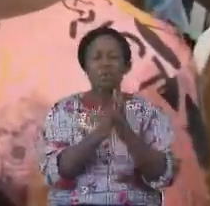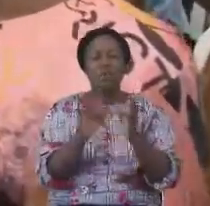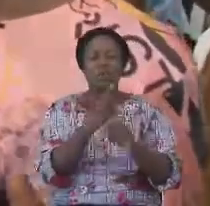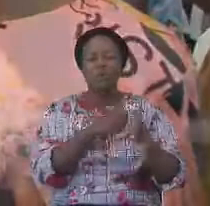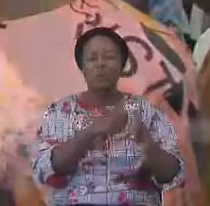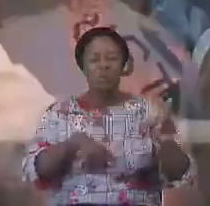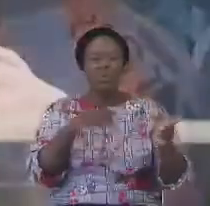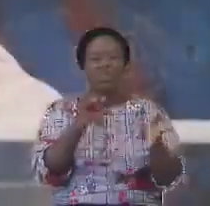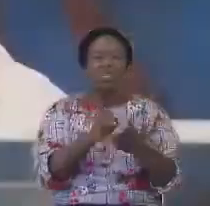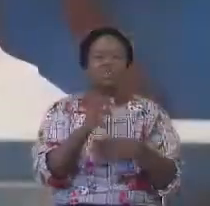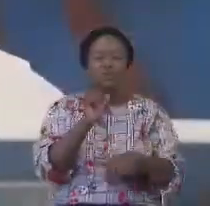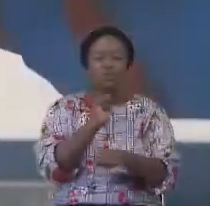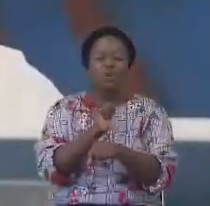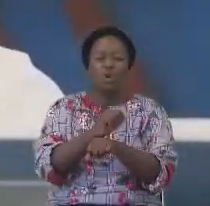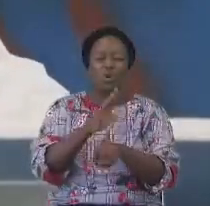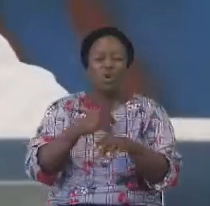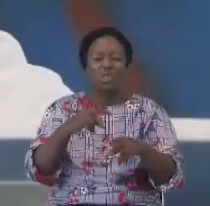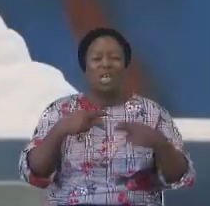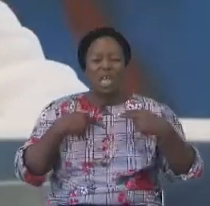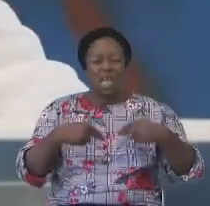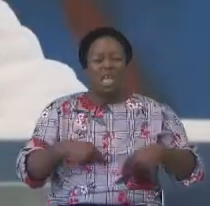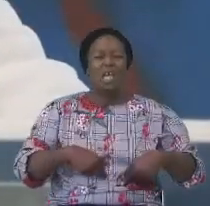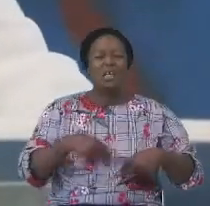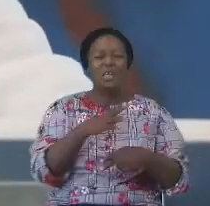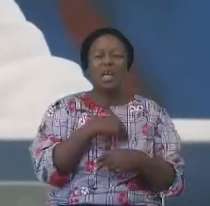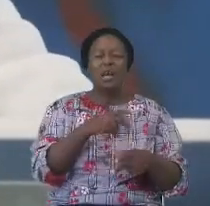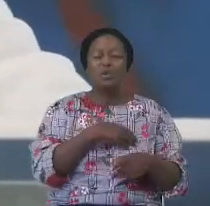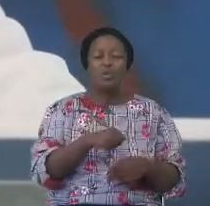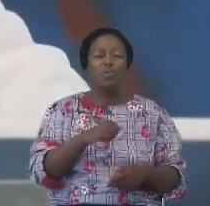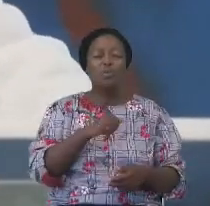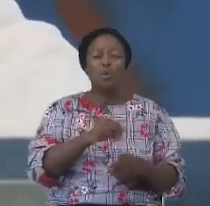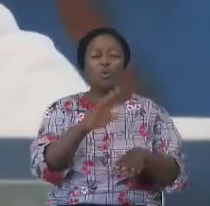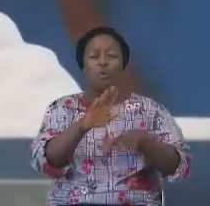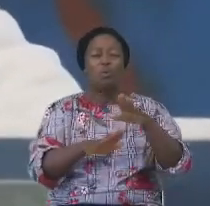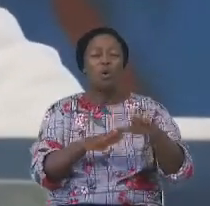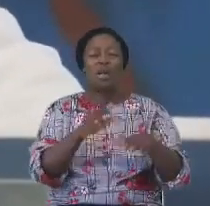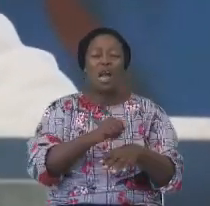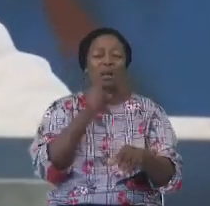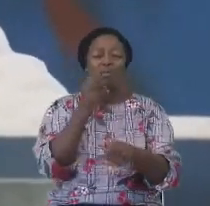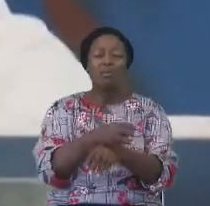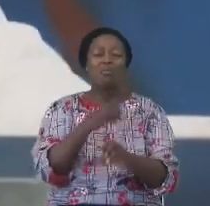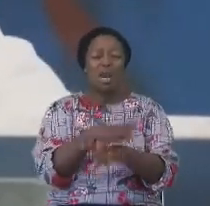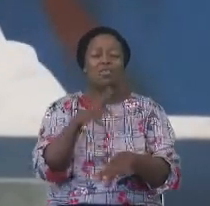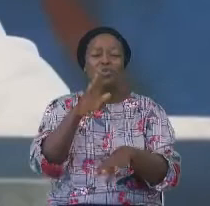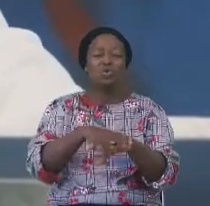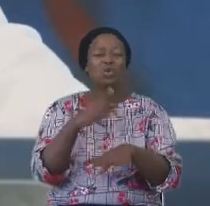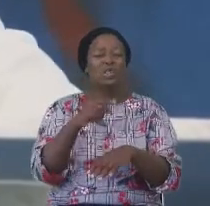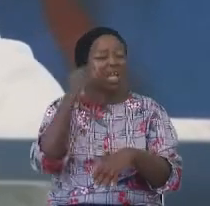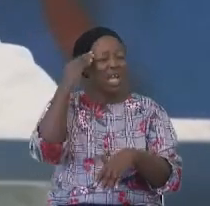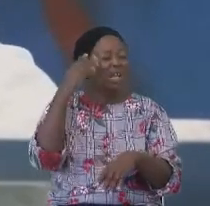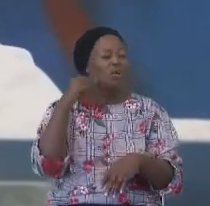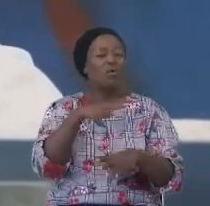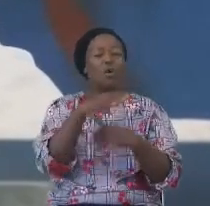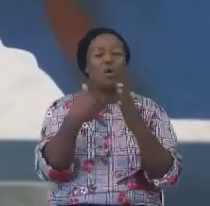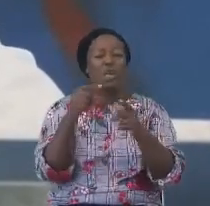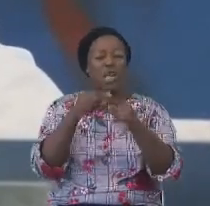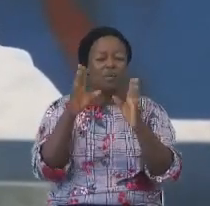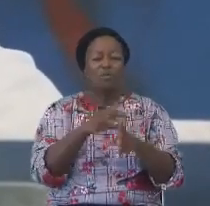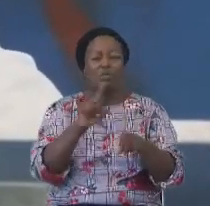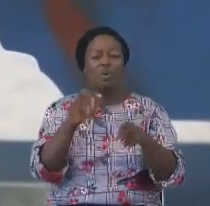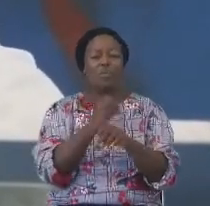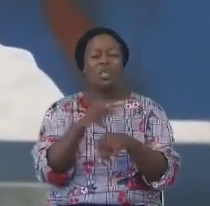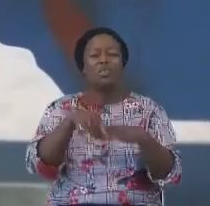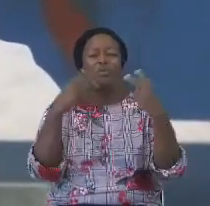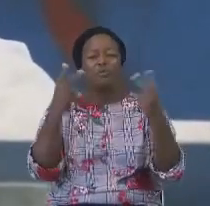every life. I will pray, Lord, that we'll walk on the head of every enemy and we'll march unto victory